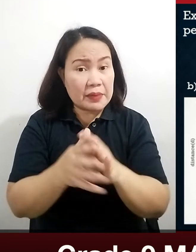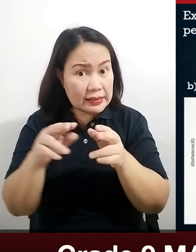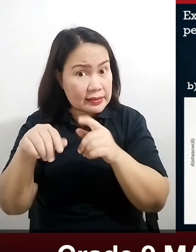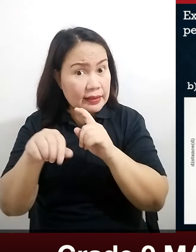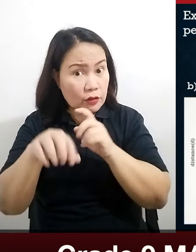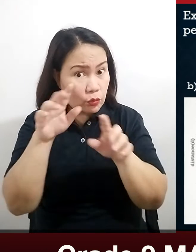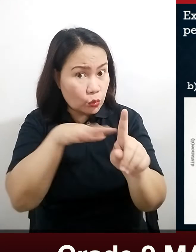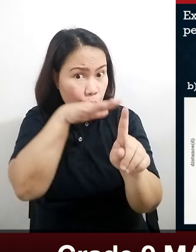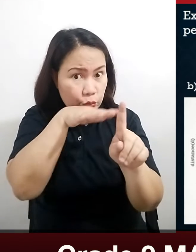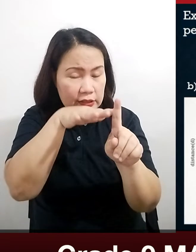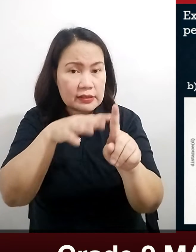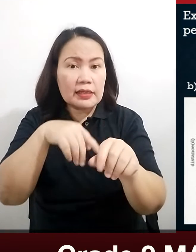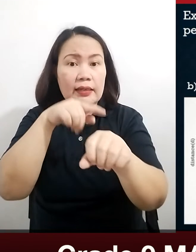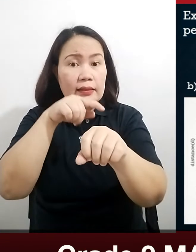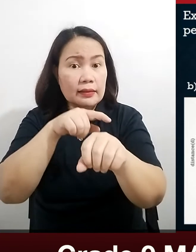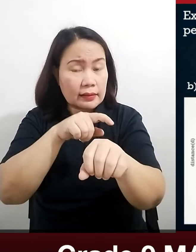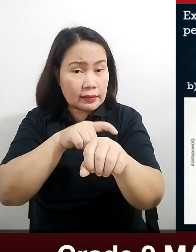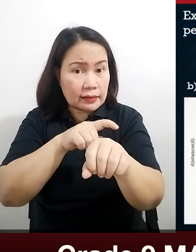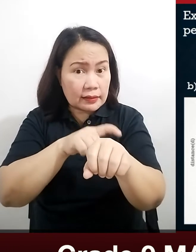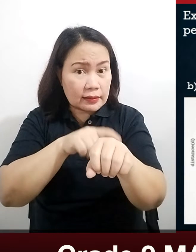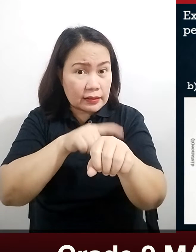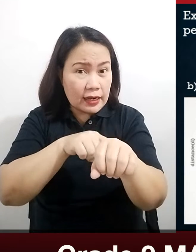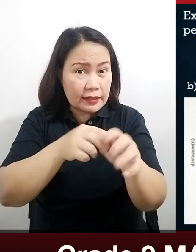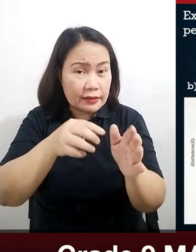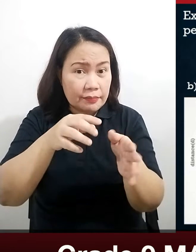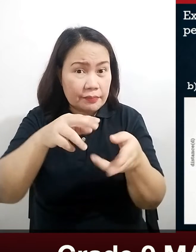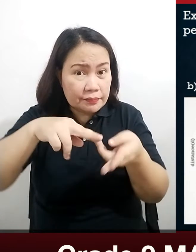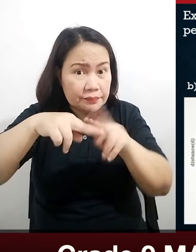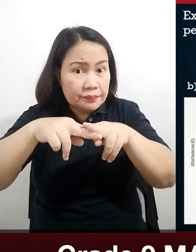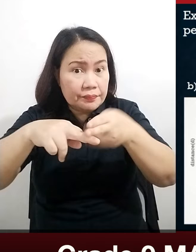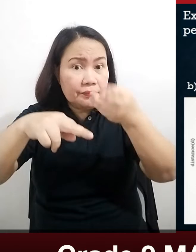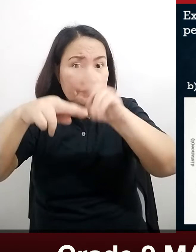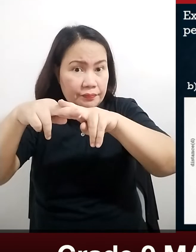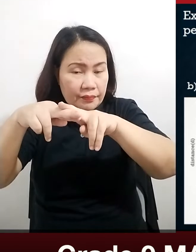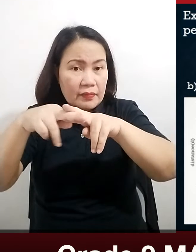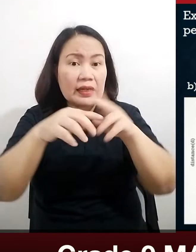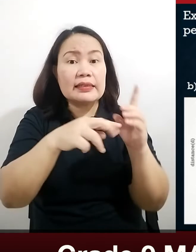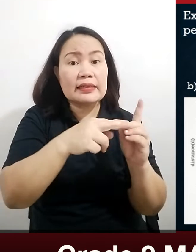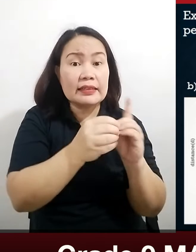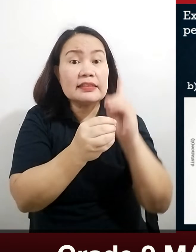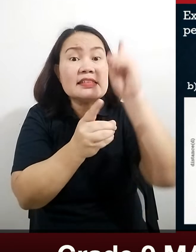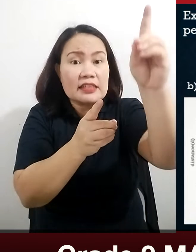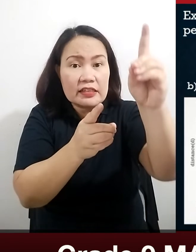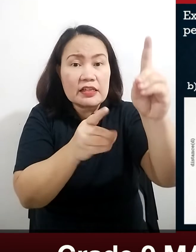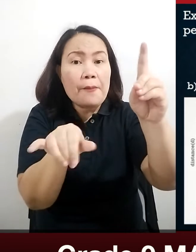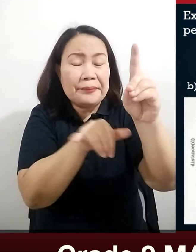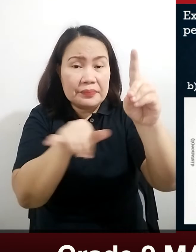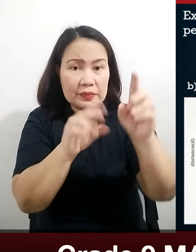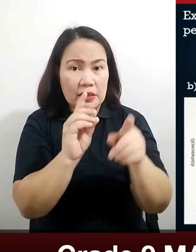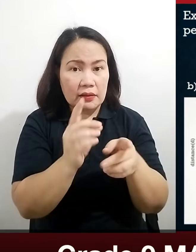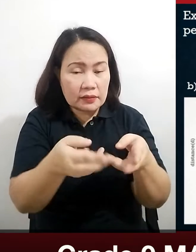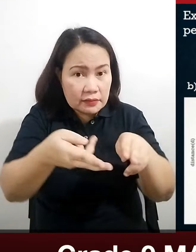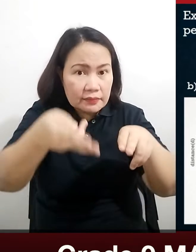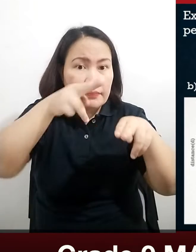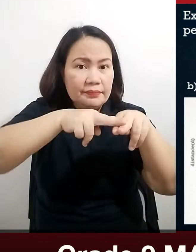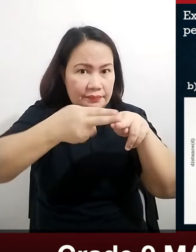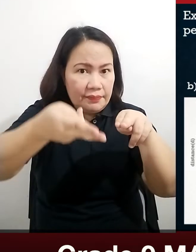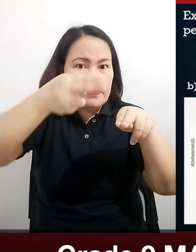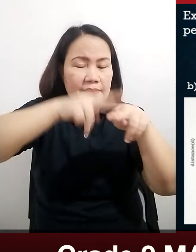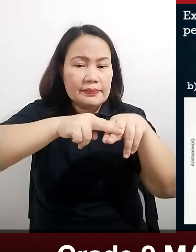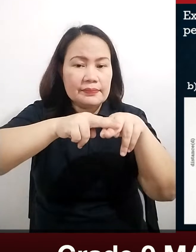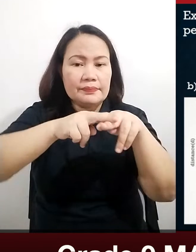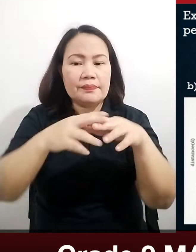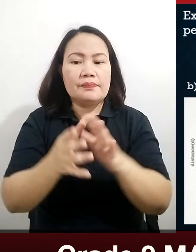increases, the distance also increases. As the time decreases, the distance decreases. In fact, as